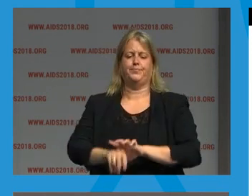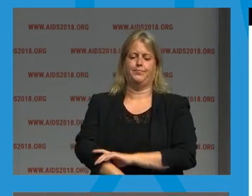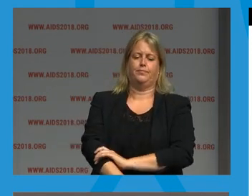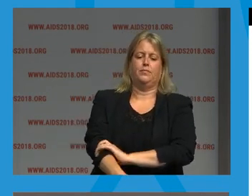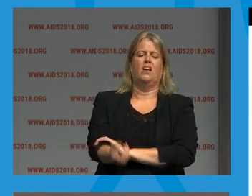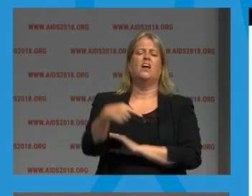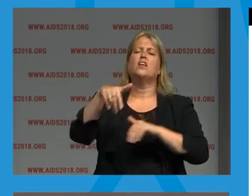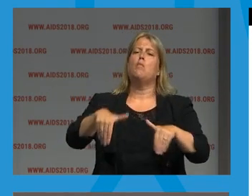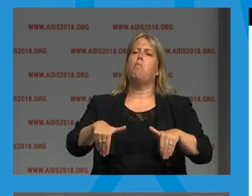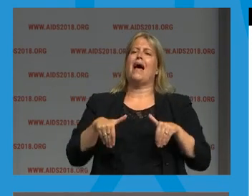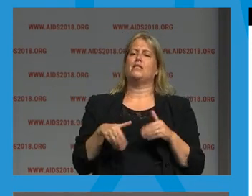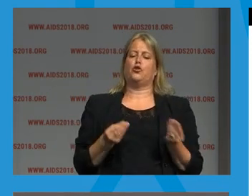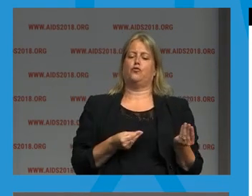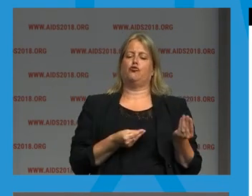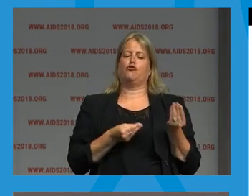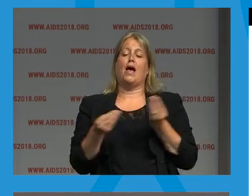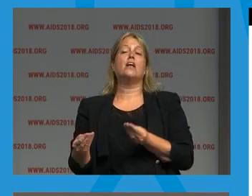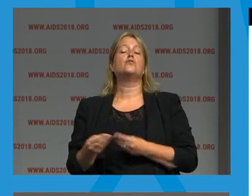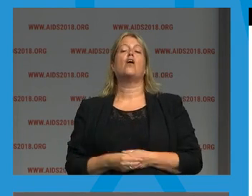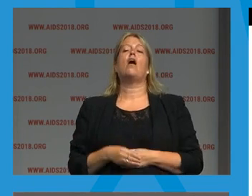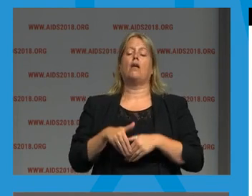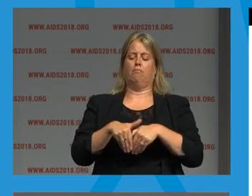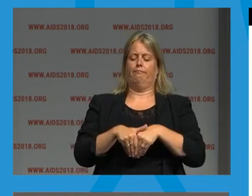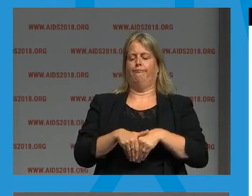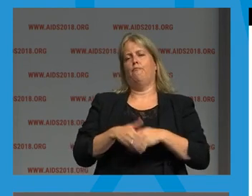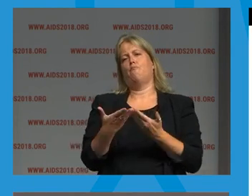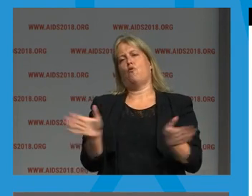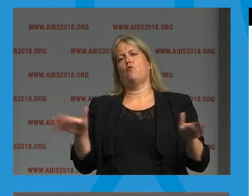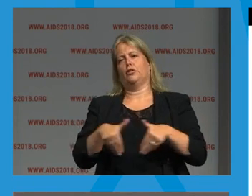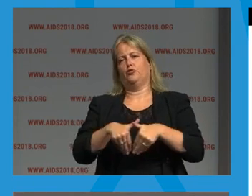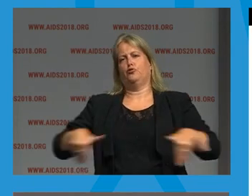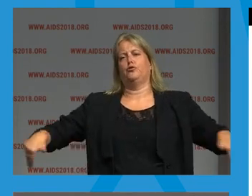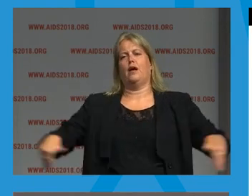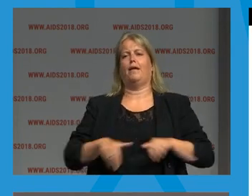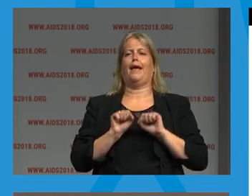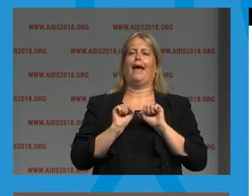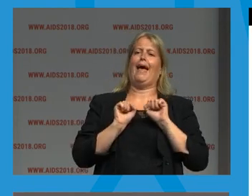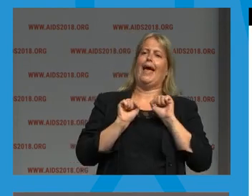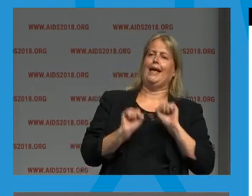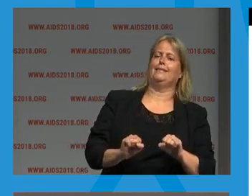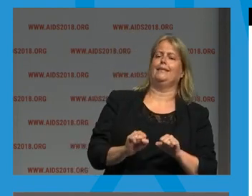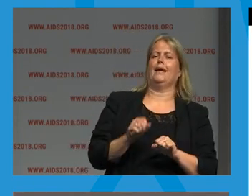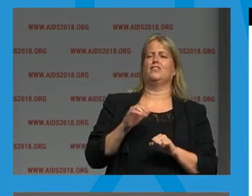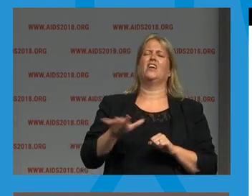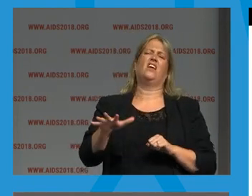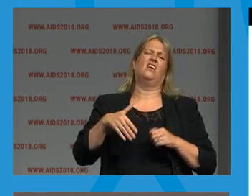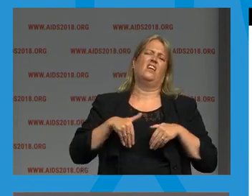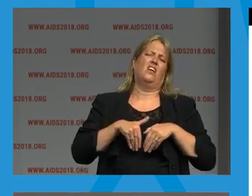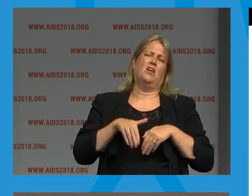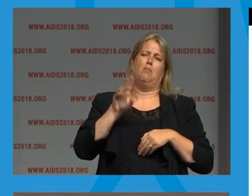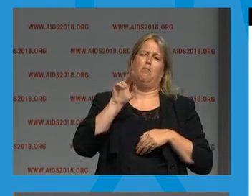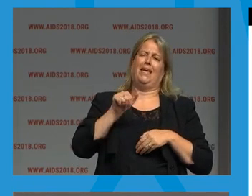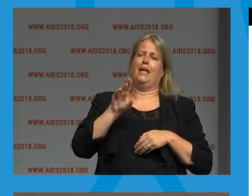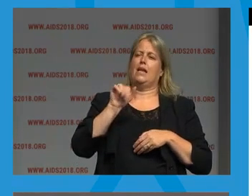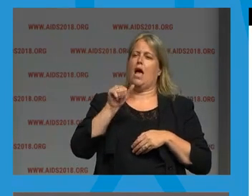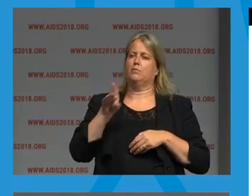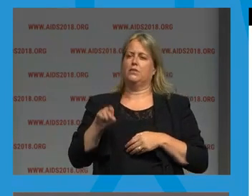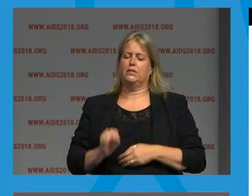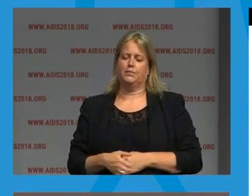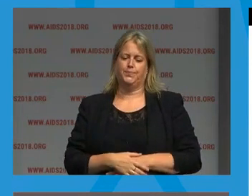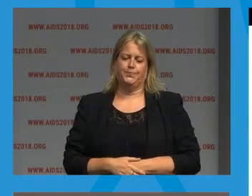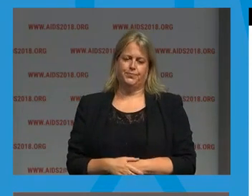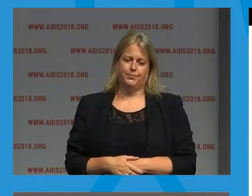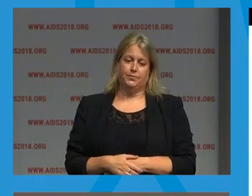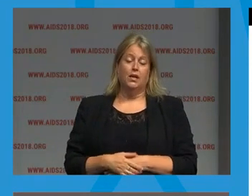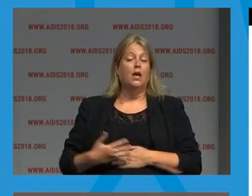passive transfer of broadly neutralizing anti-HIV monoclonal antibodies, referred to as BNABs.